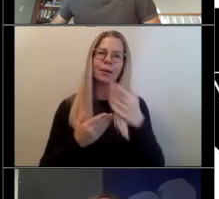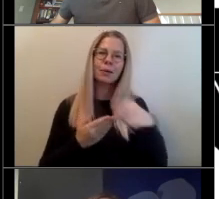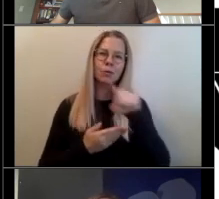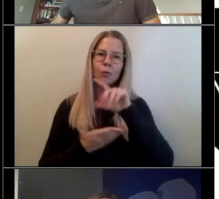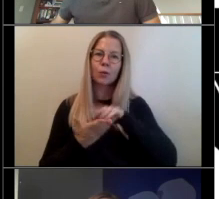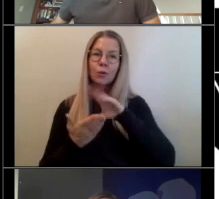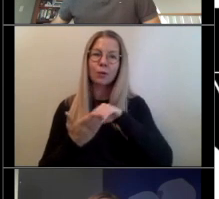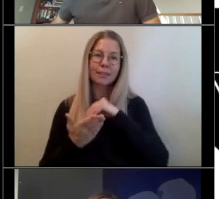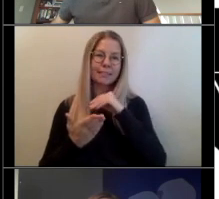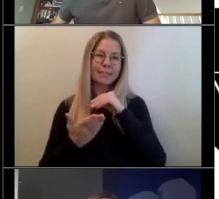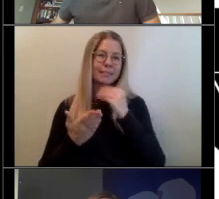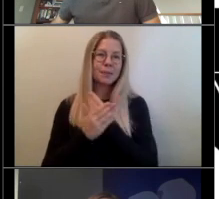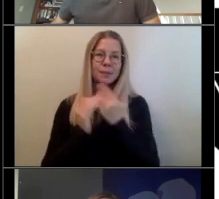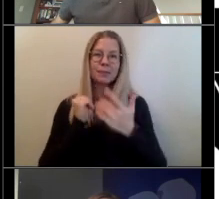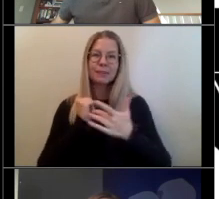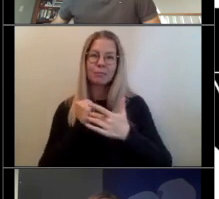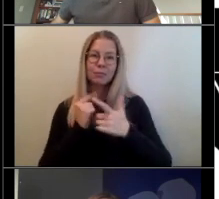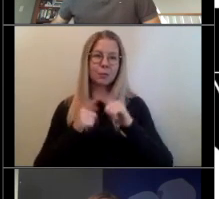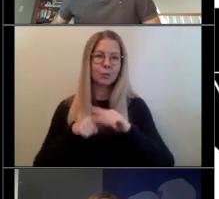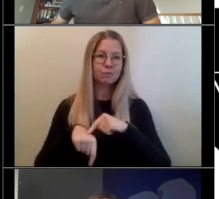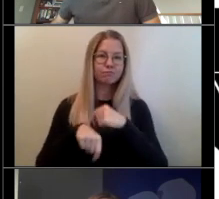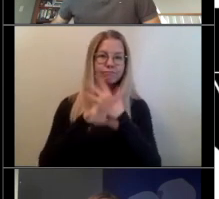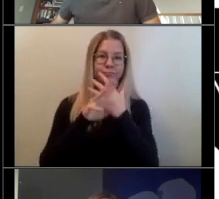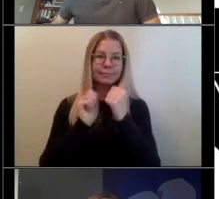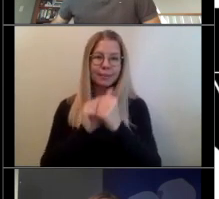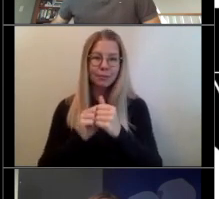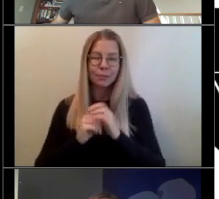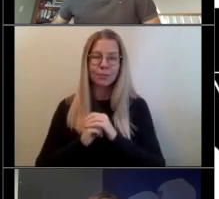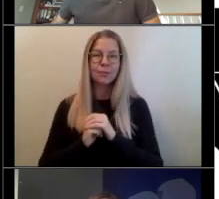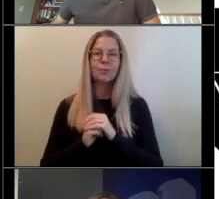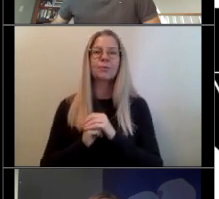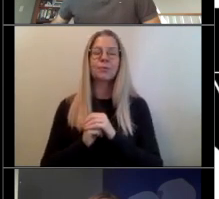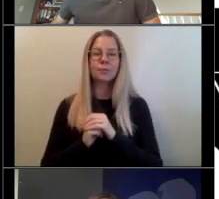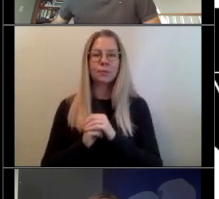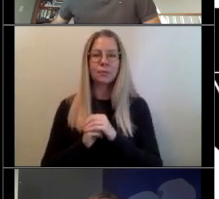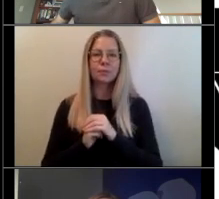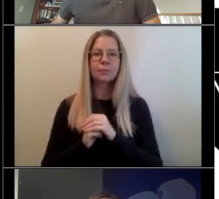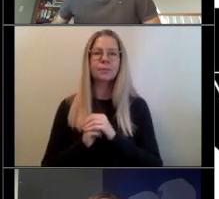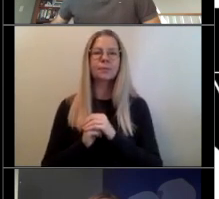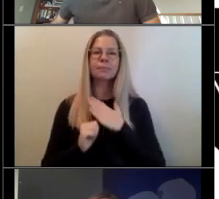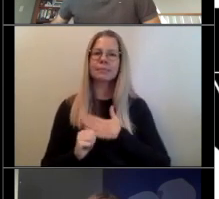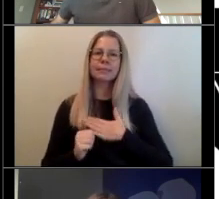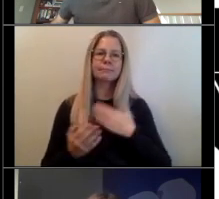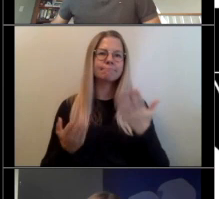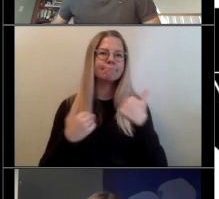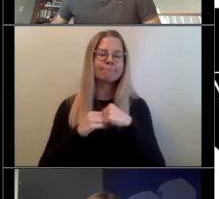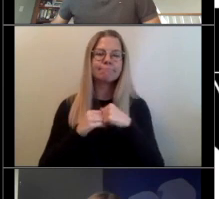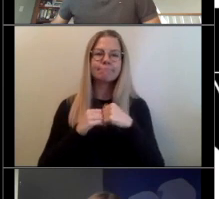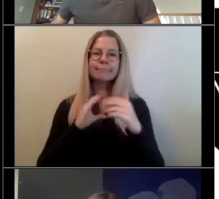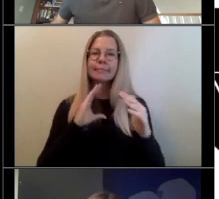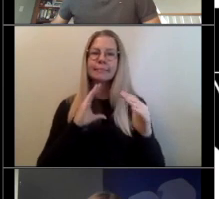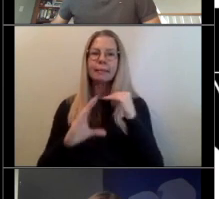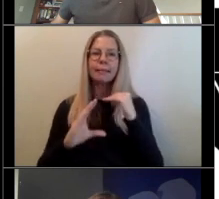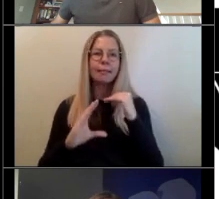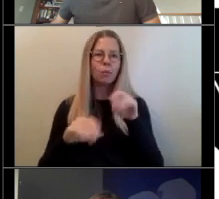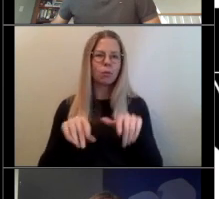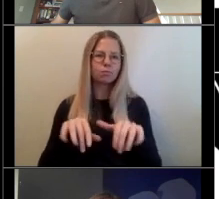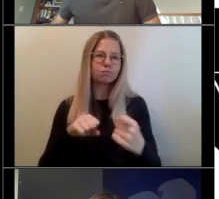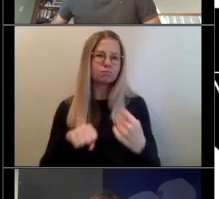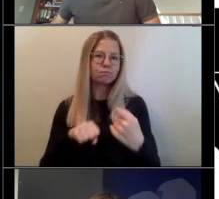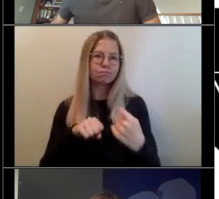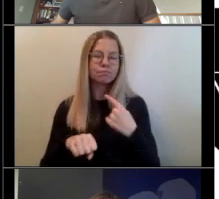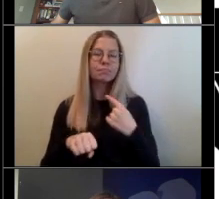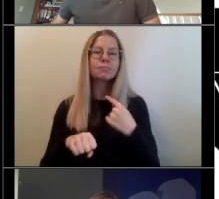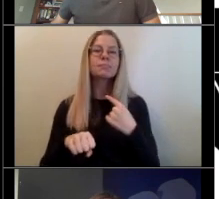together. And I would invite you to send via email or on the chat box today